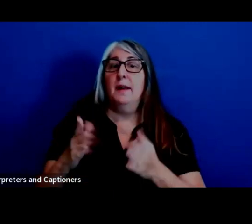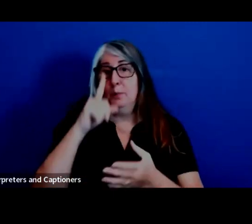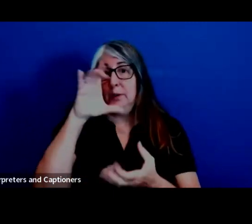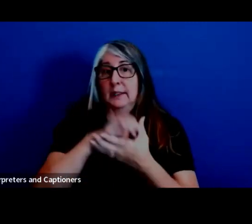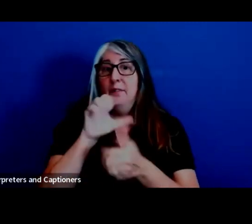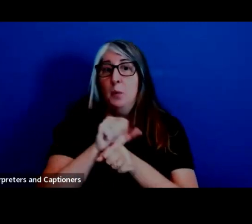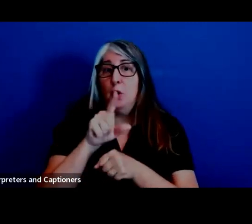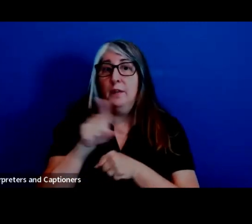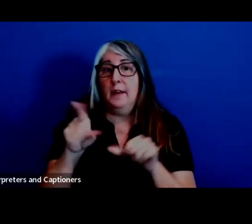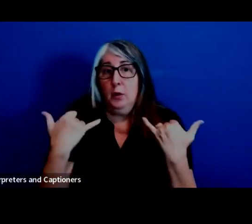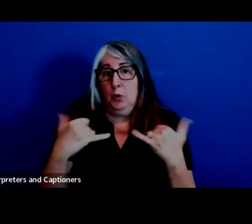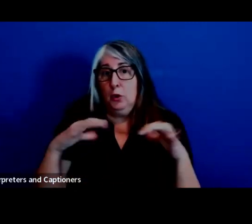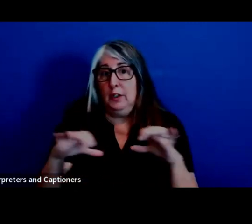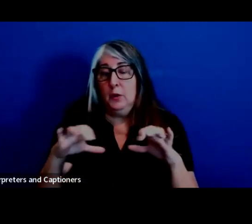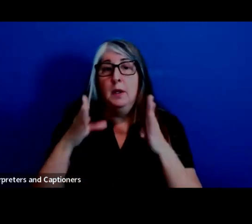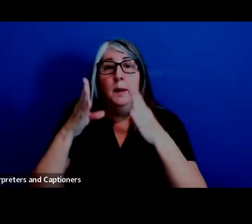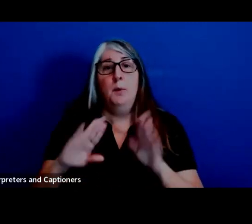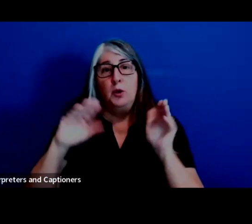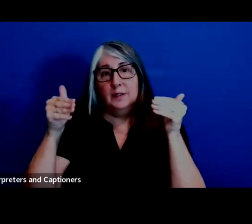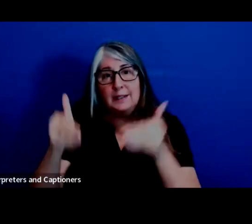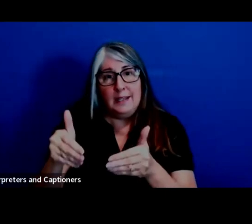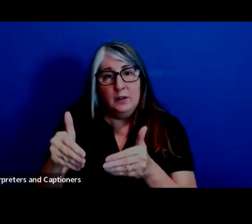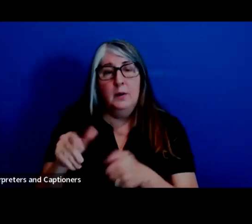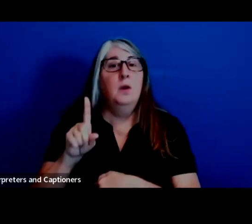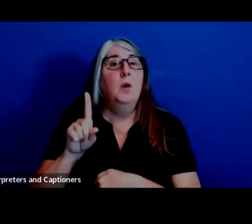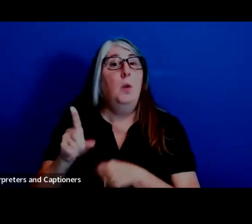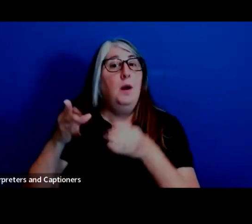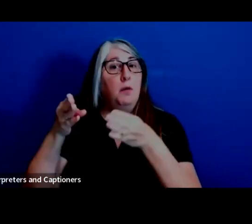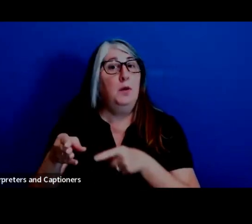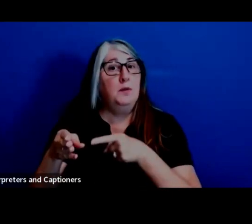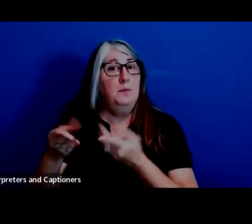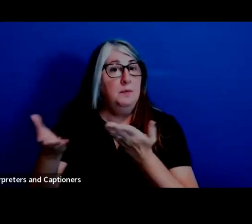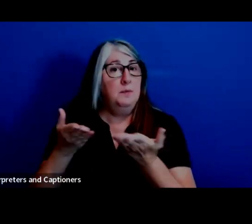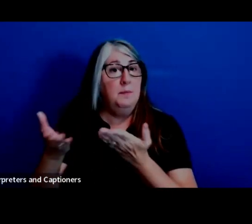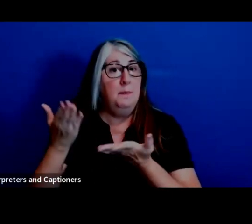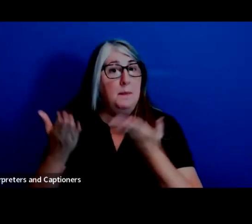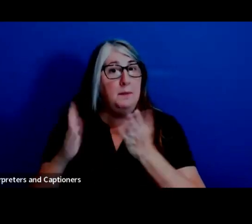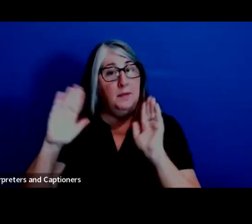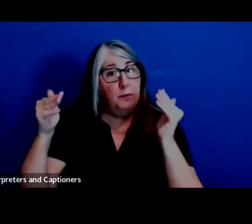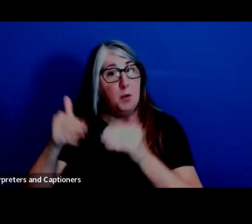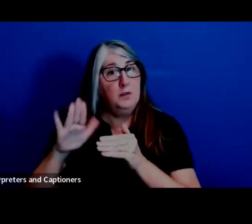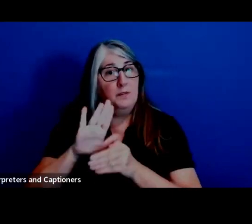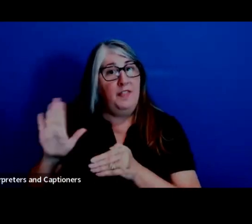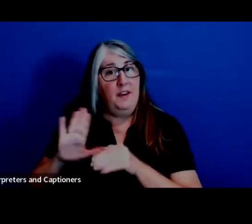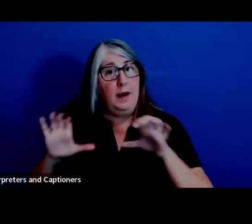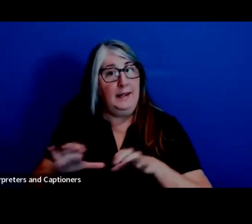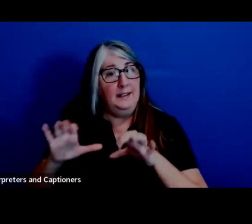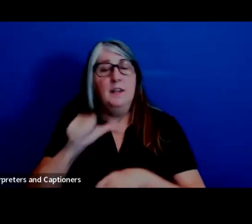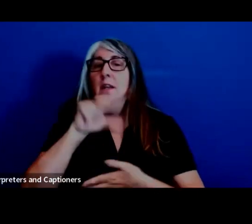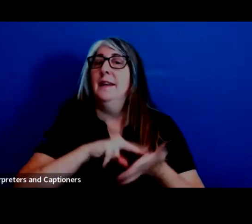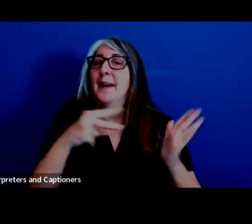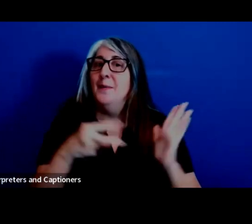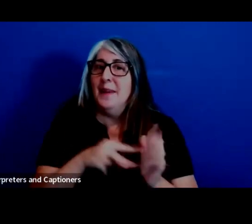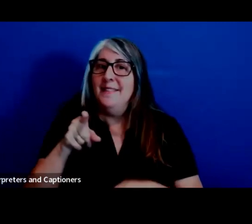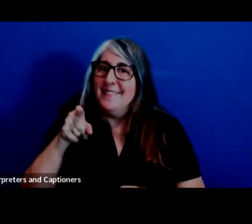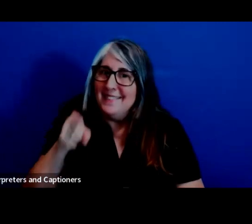work they are currently doing is person-centered. While the person being served may be the focus of activity, it does not necessarily mean that